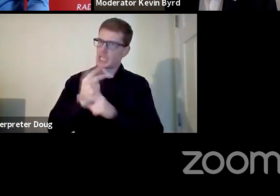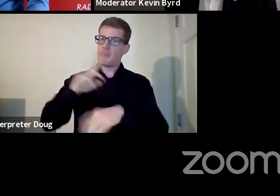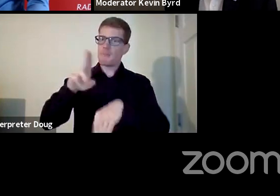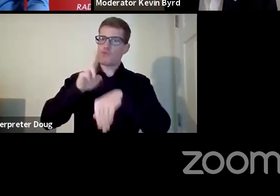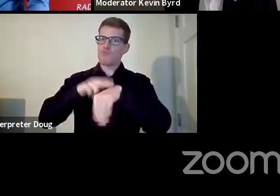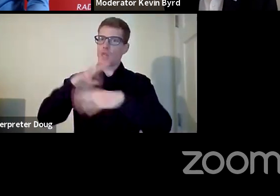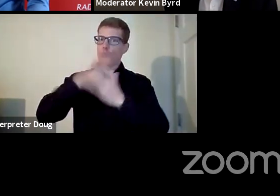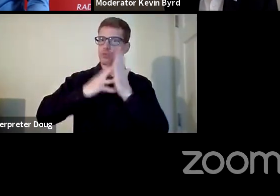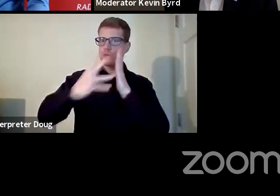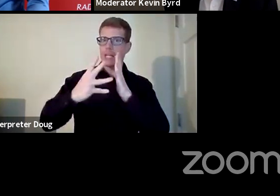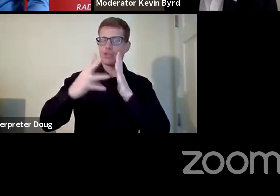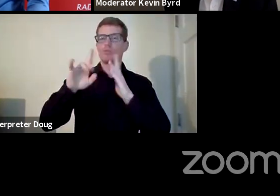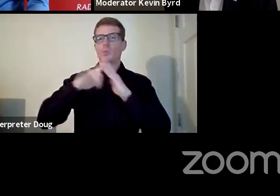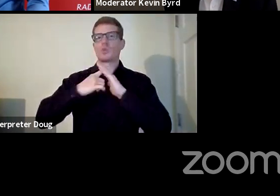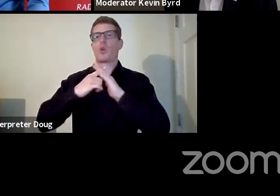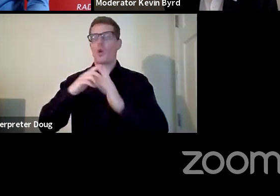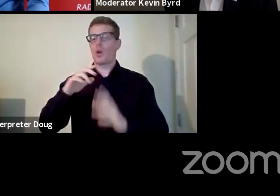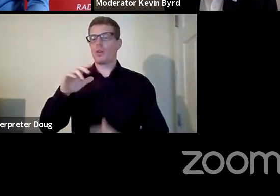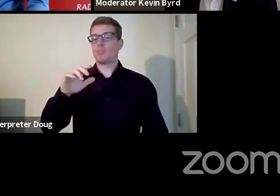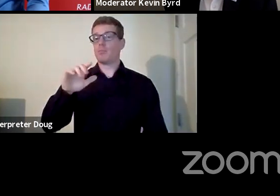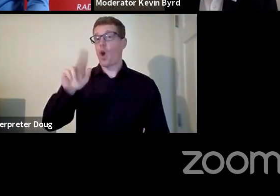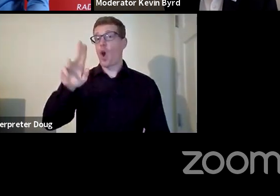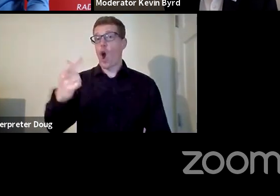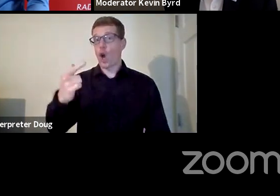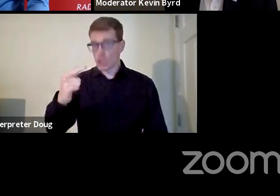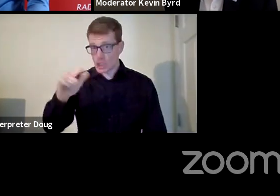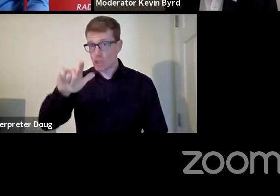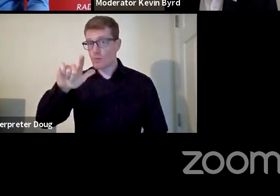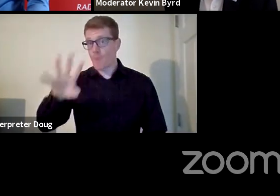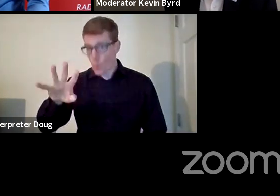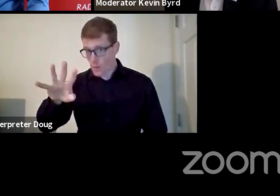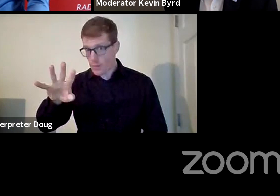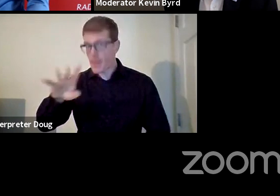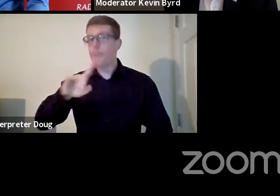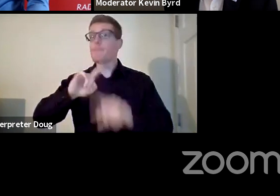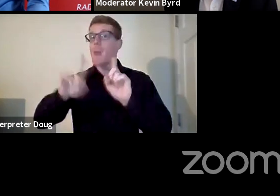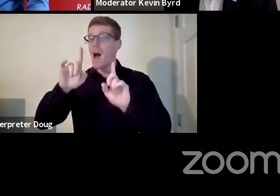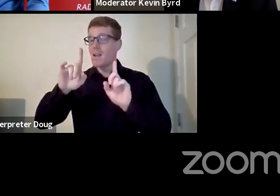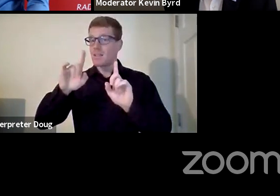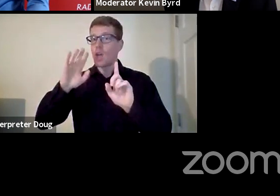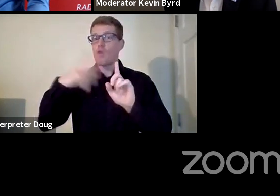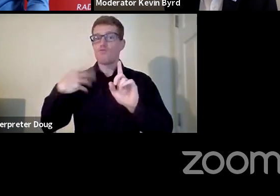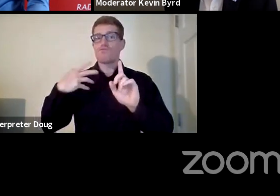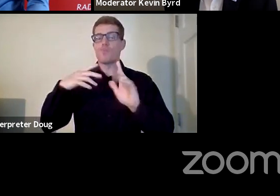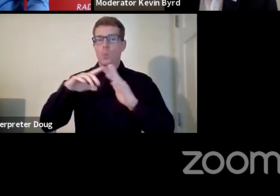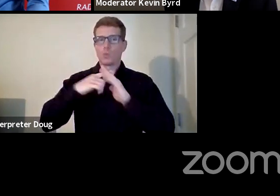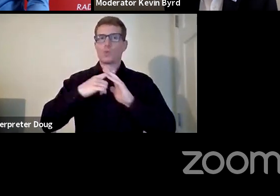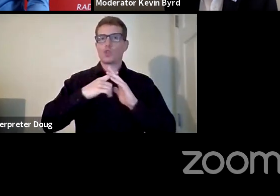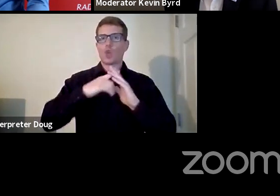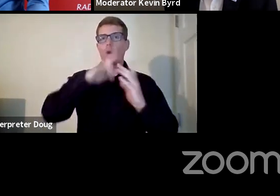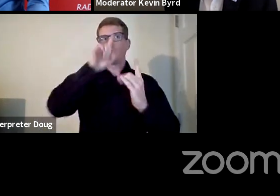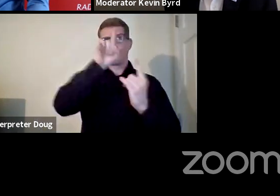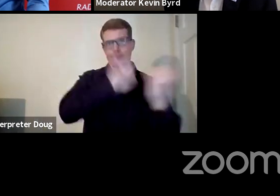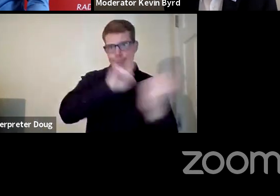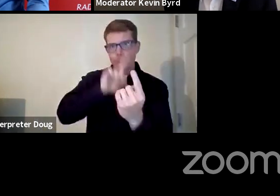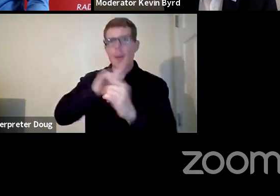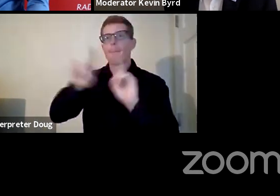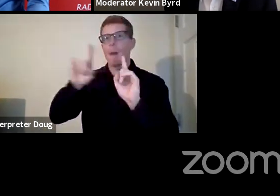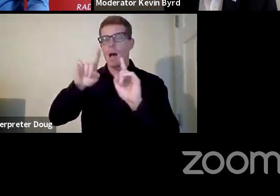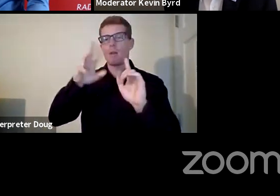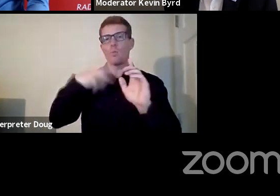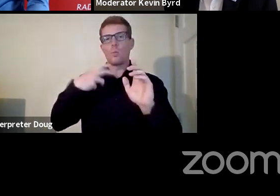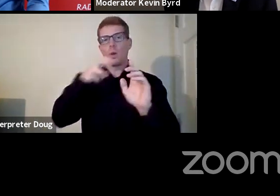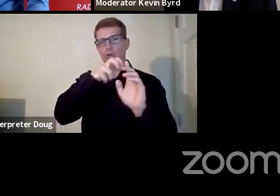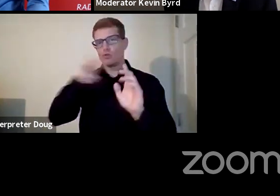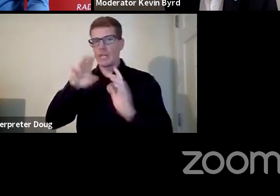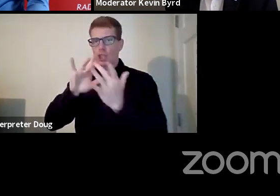away from in-person instruction, and most of our students will leave the residence halls at